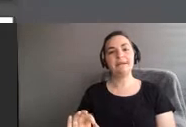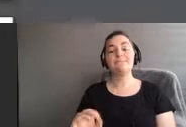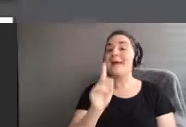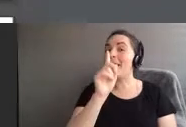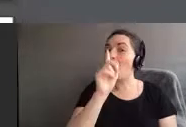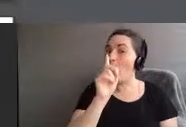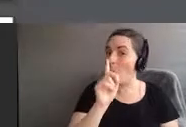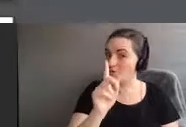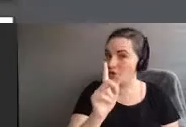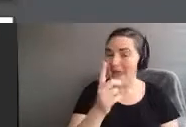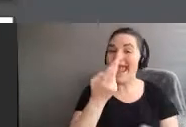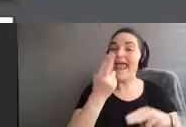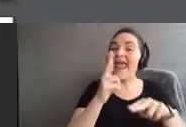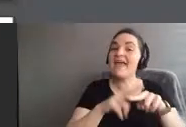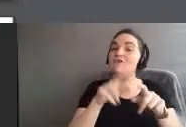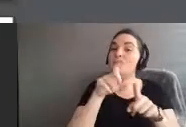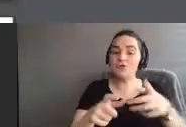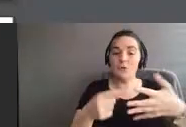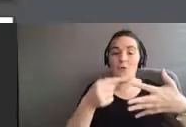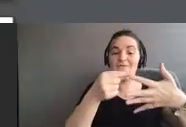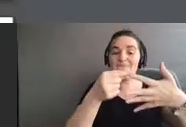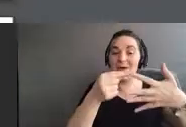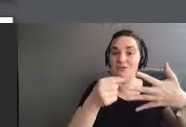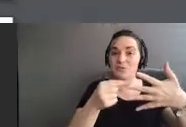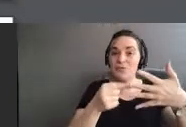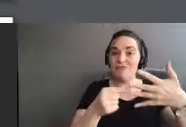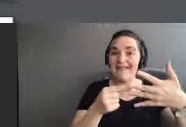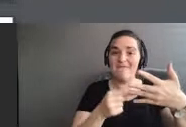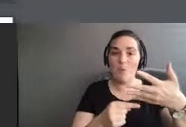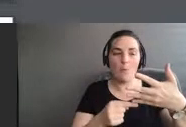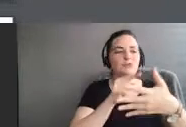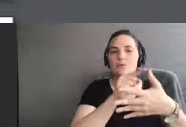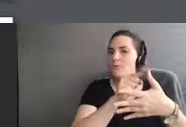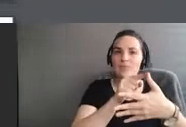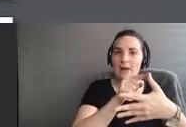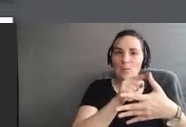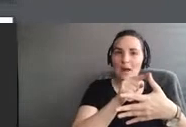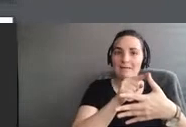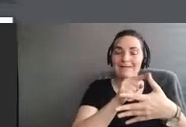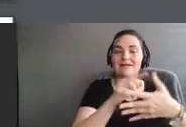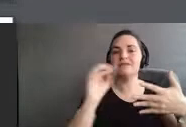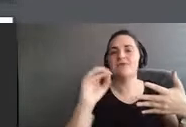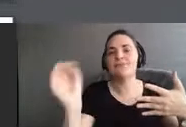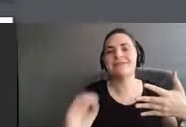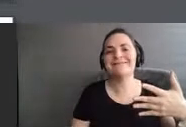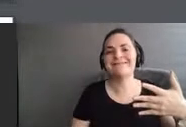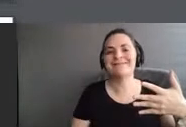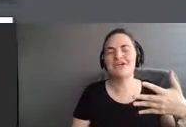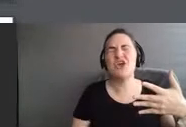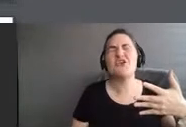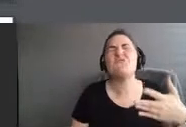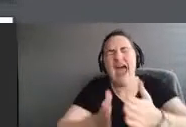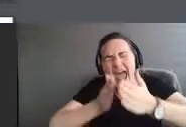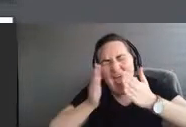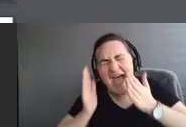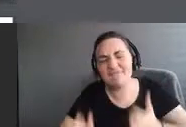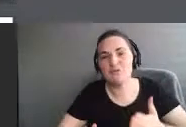component. So it's 10% or nothing. Okay, so look out for the